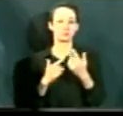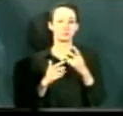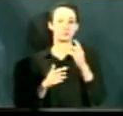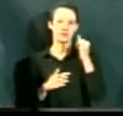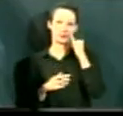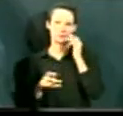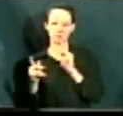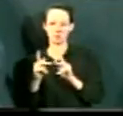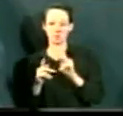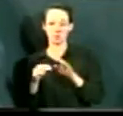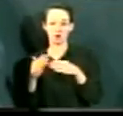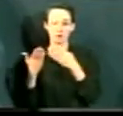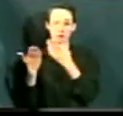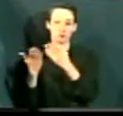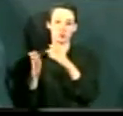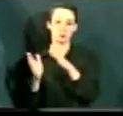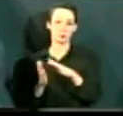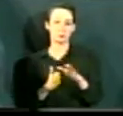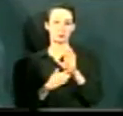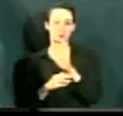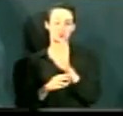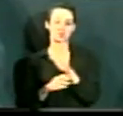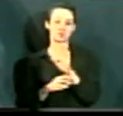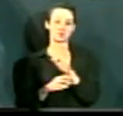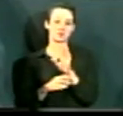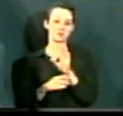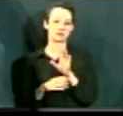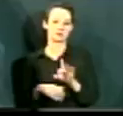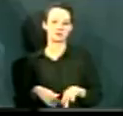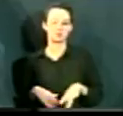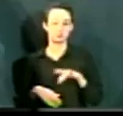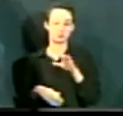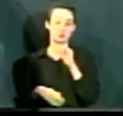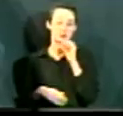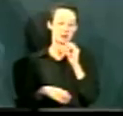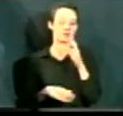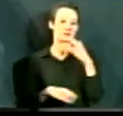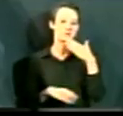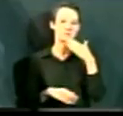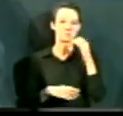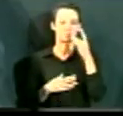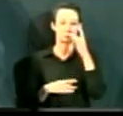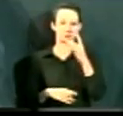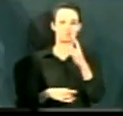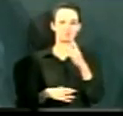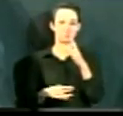offering plans that give them money in their pocket that may not be in the best interest of our participants.